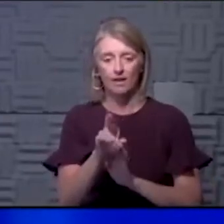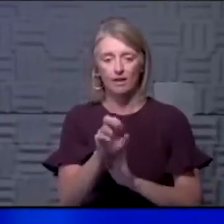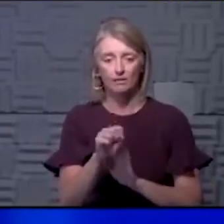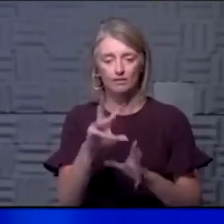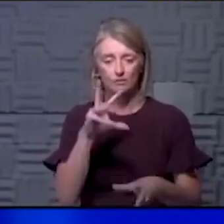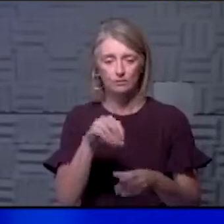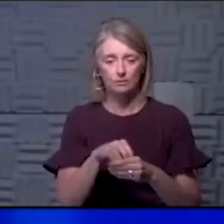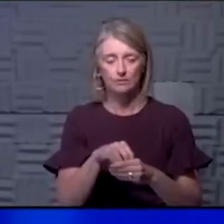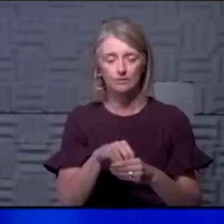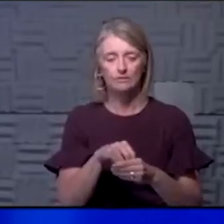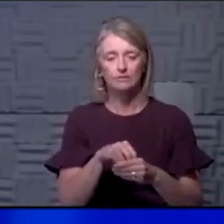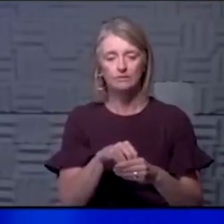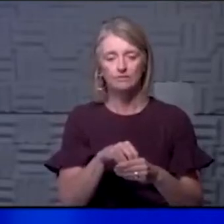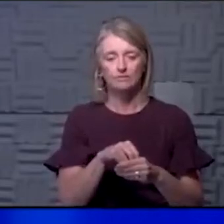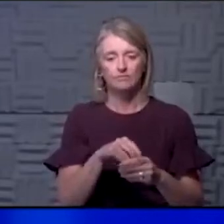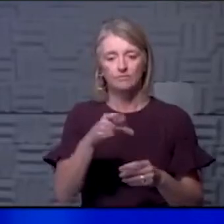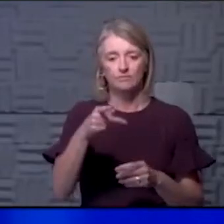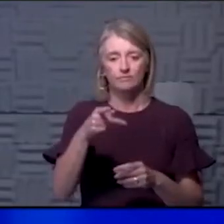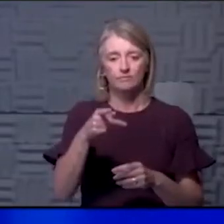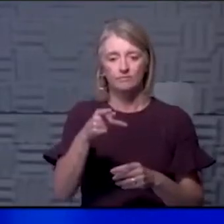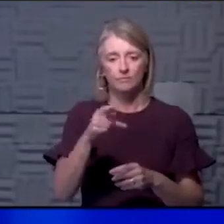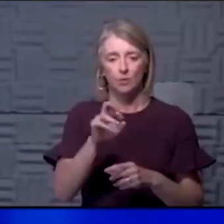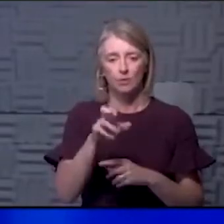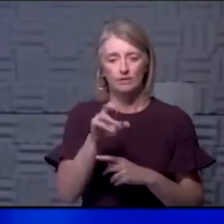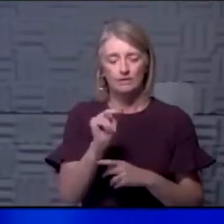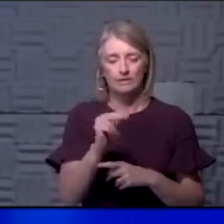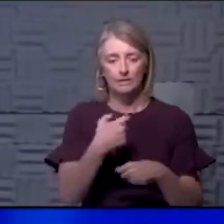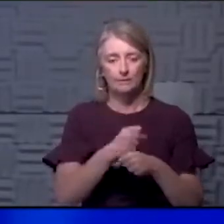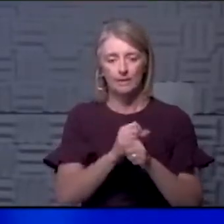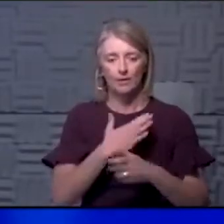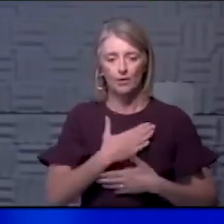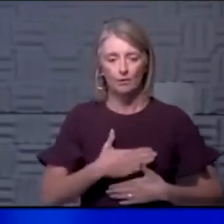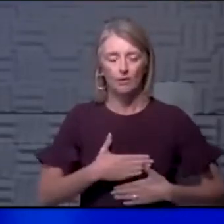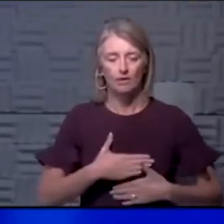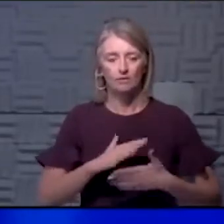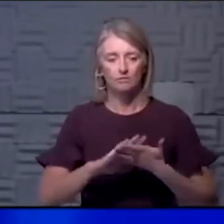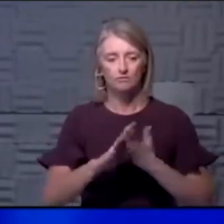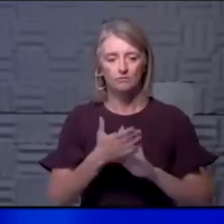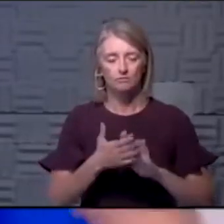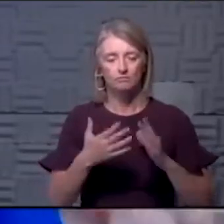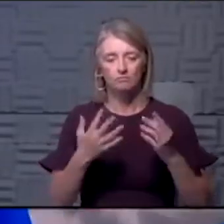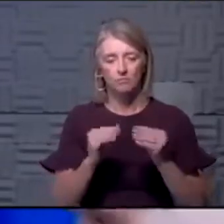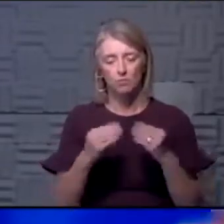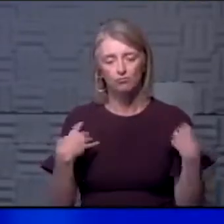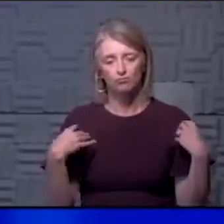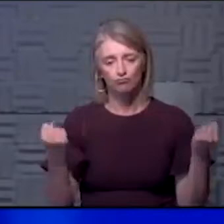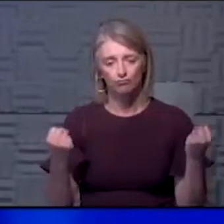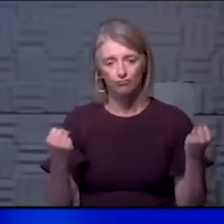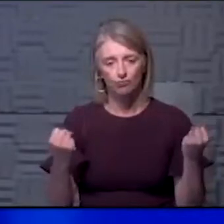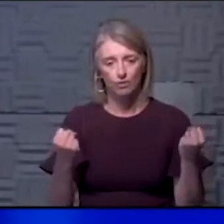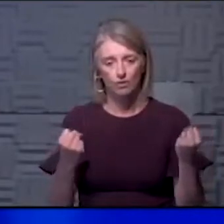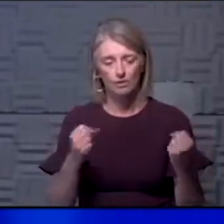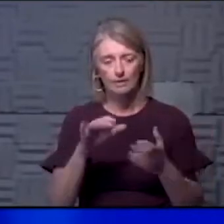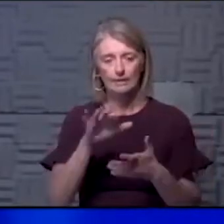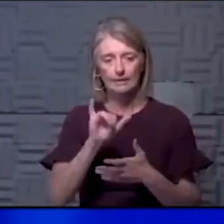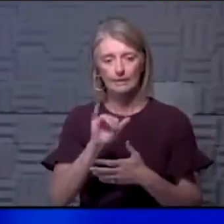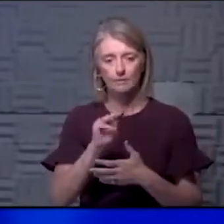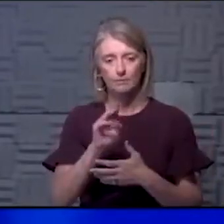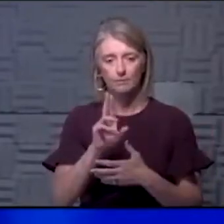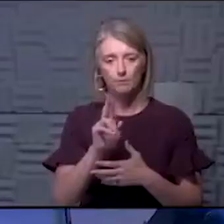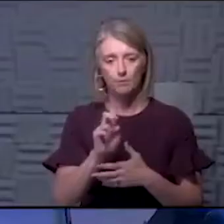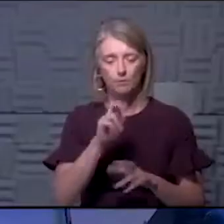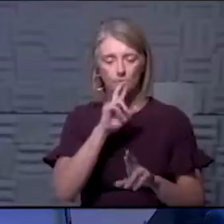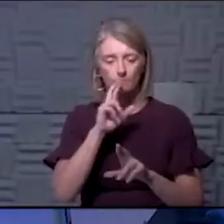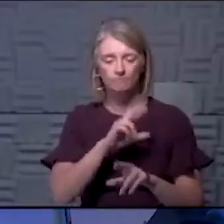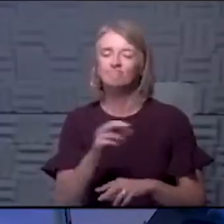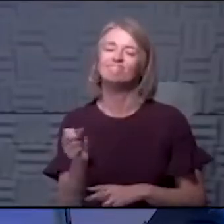it contains the spike protein, and it can make your body engender a pretty strong immune response to that.